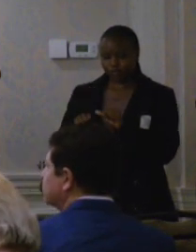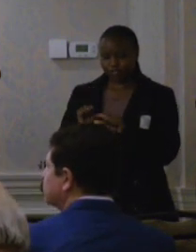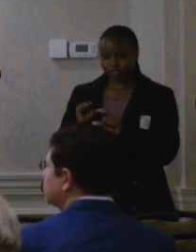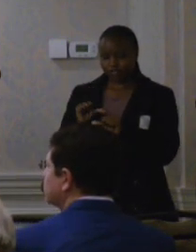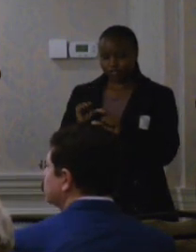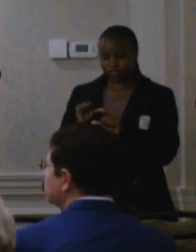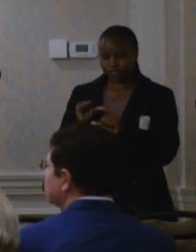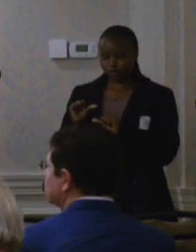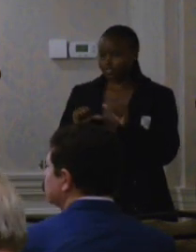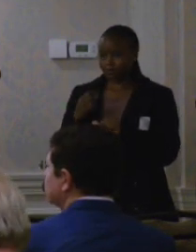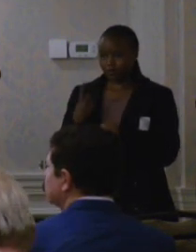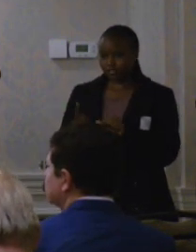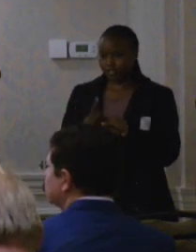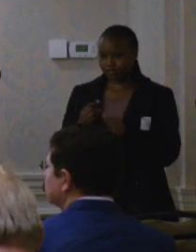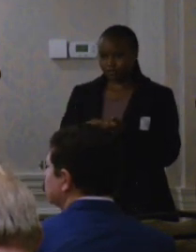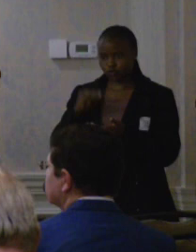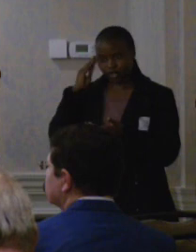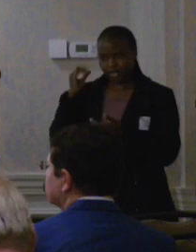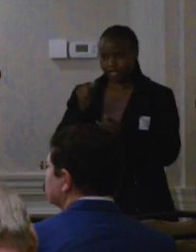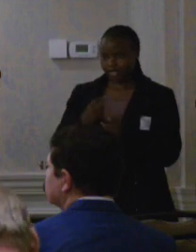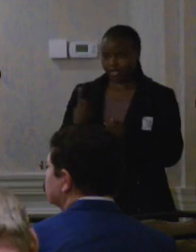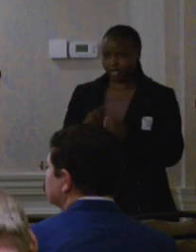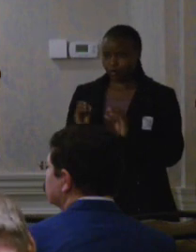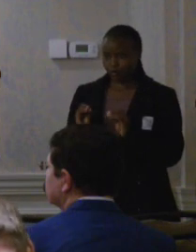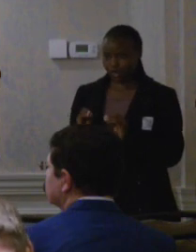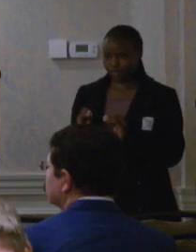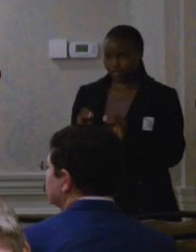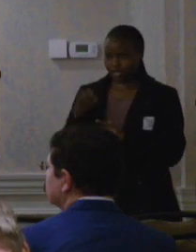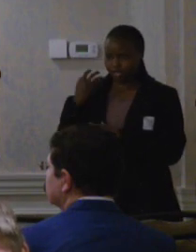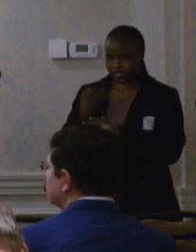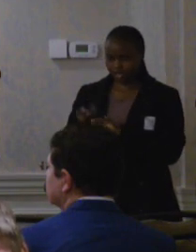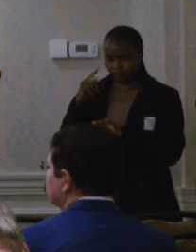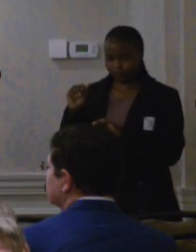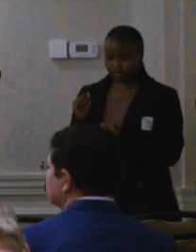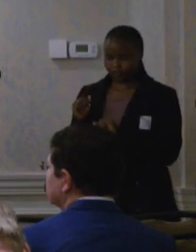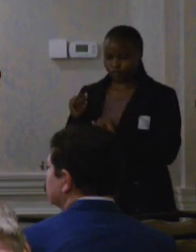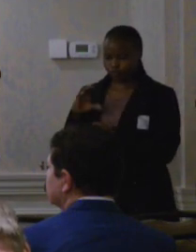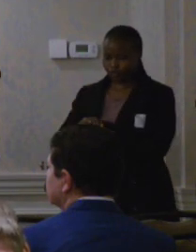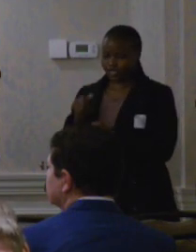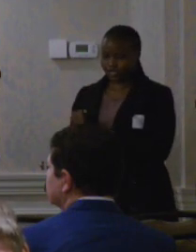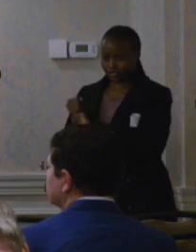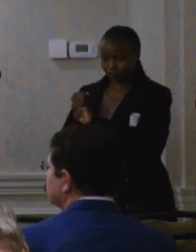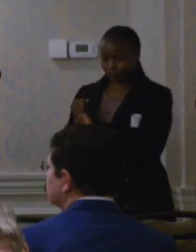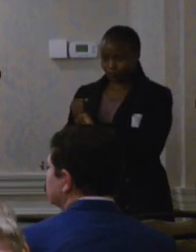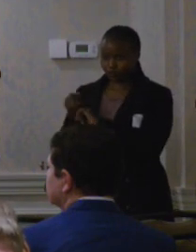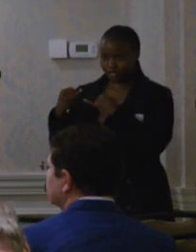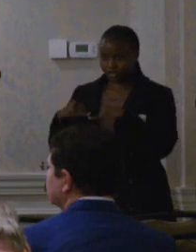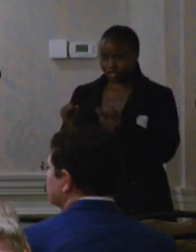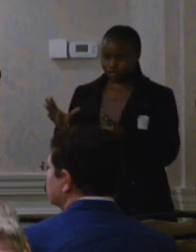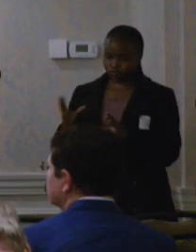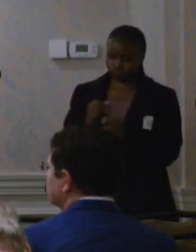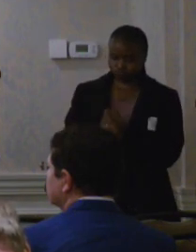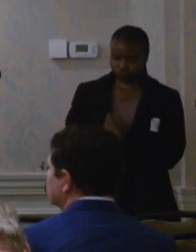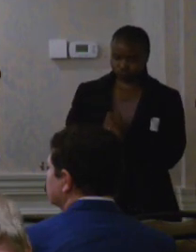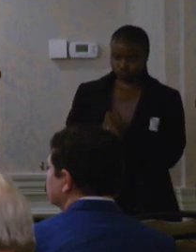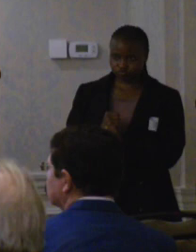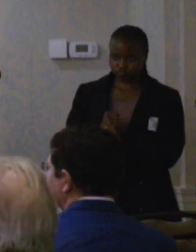are individual learning and they are alone. And now it's time for them to support, and we can try to combine